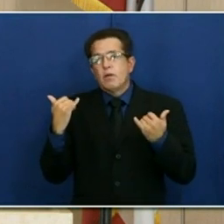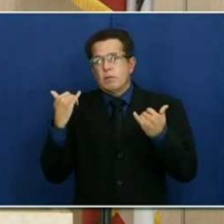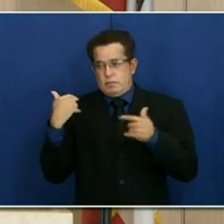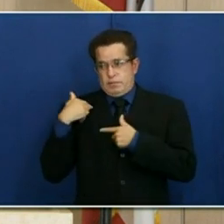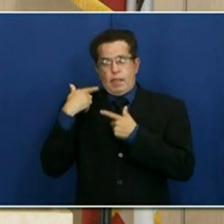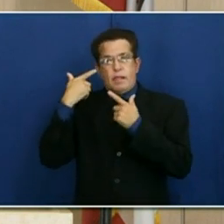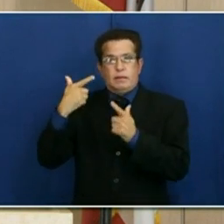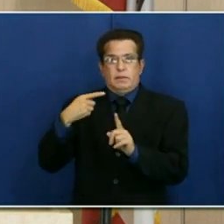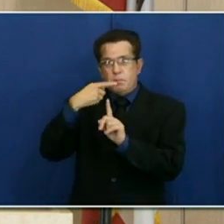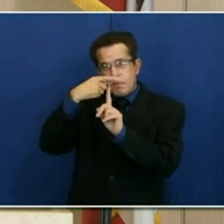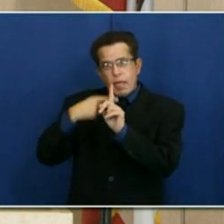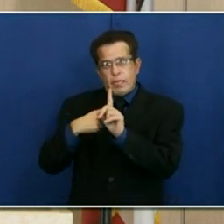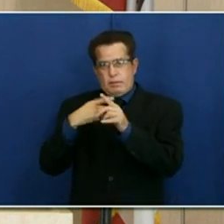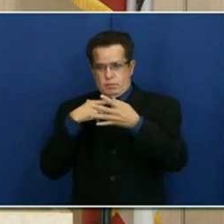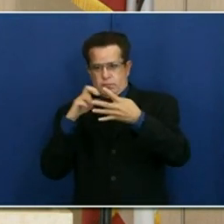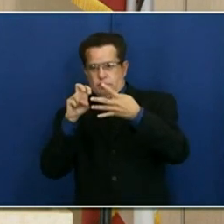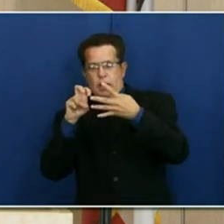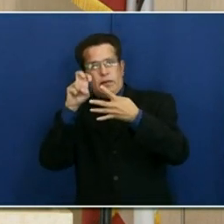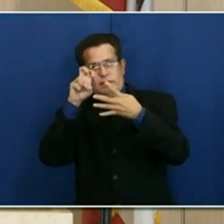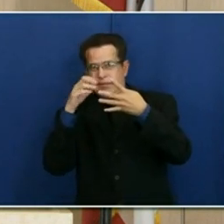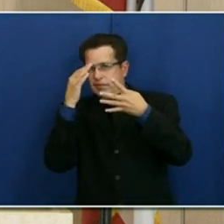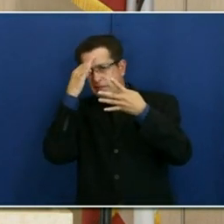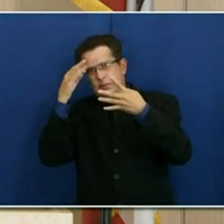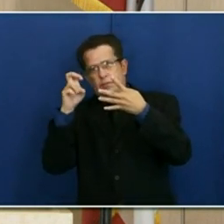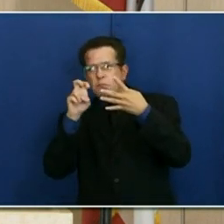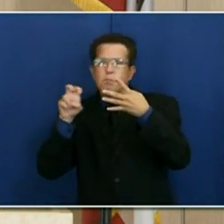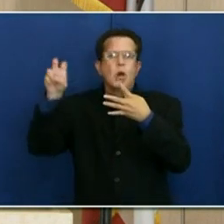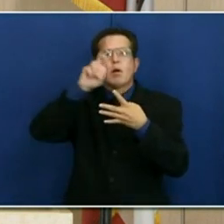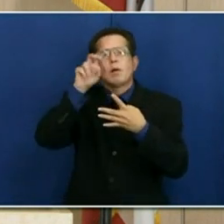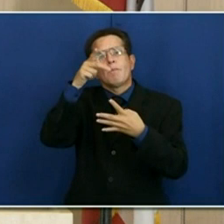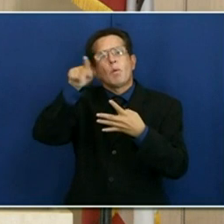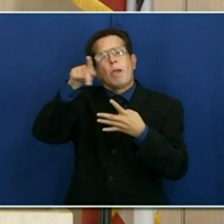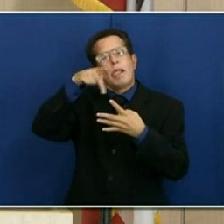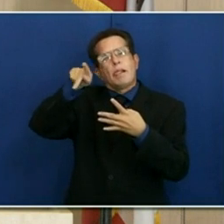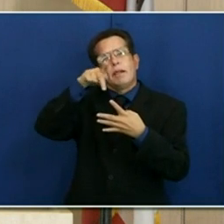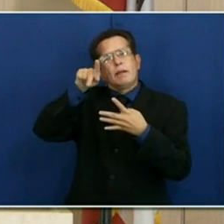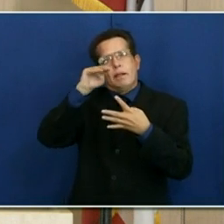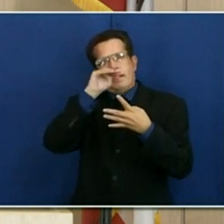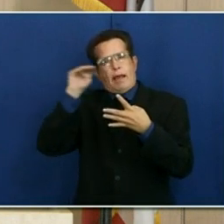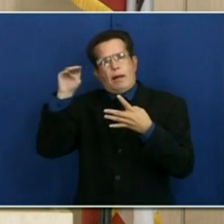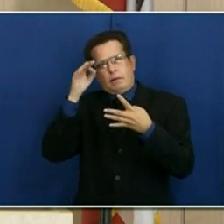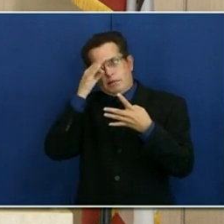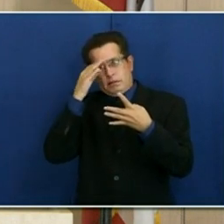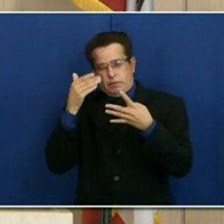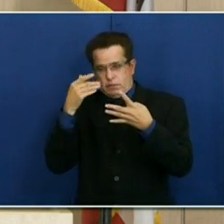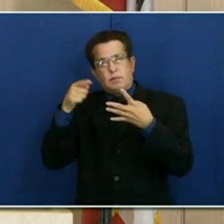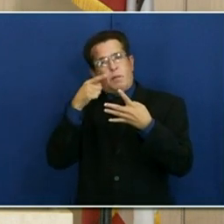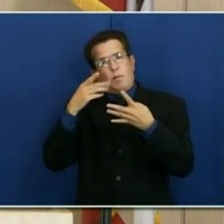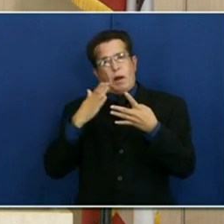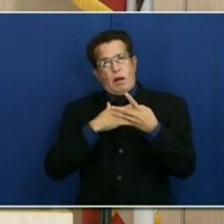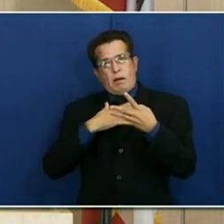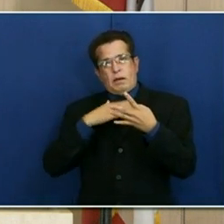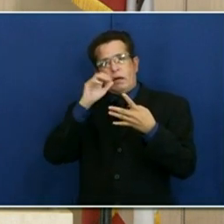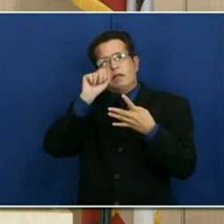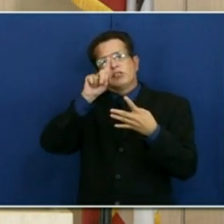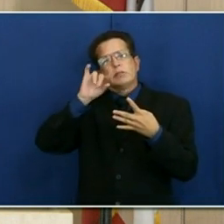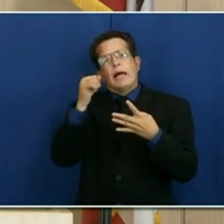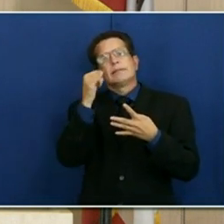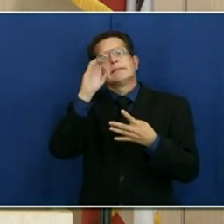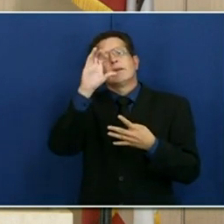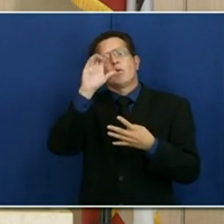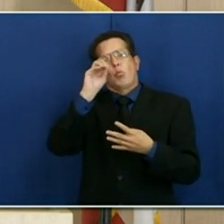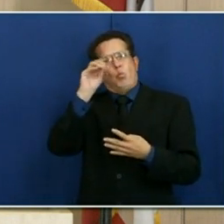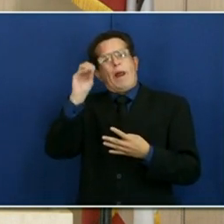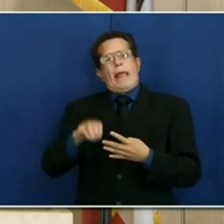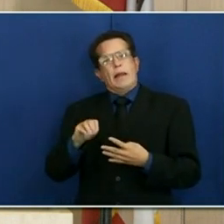month on the precipice of tiers between the red tier and the purple tier. Several times our unadjusted case rate, which is what represents the true